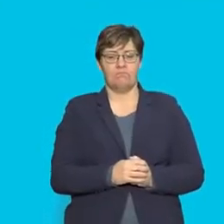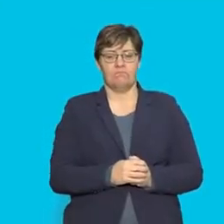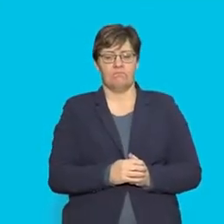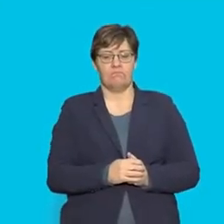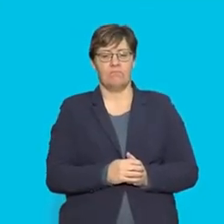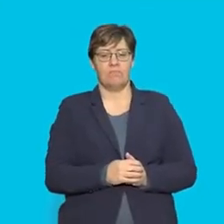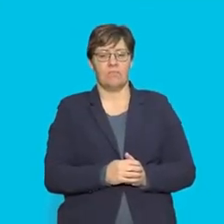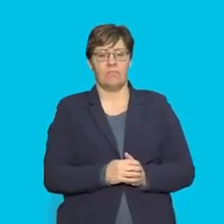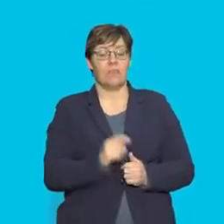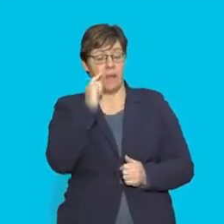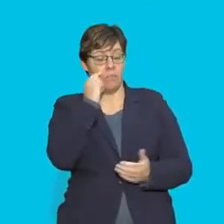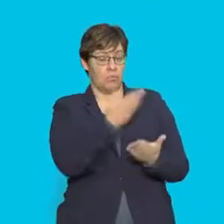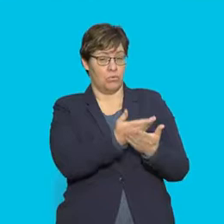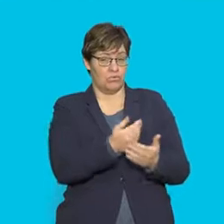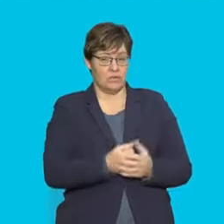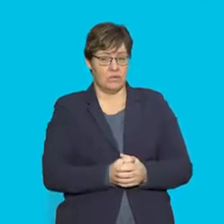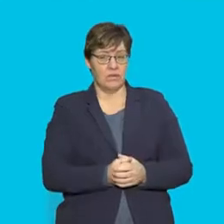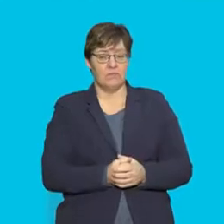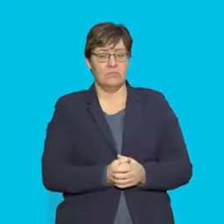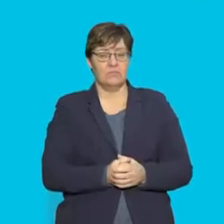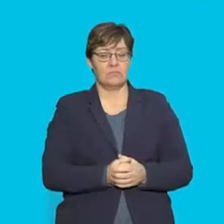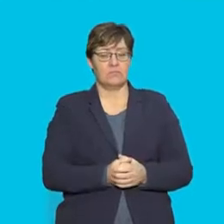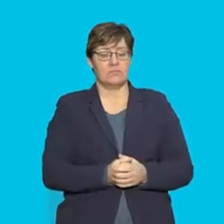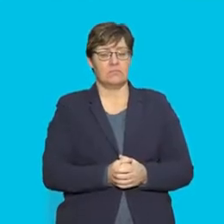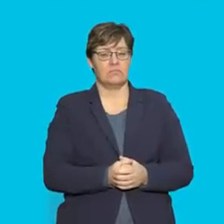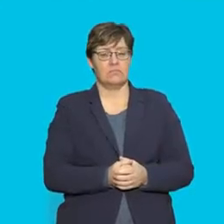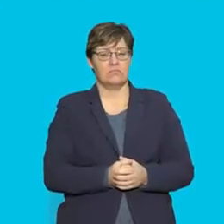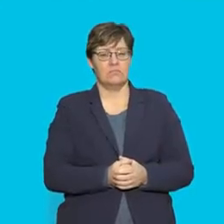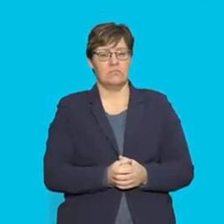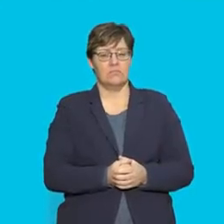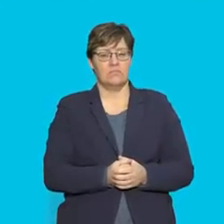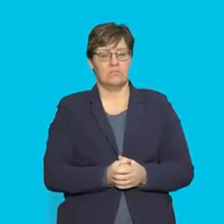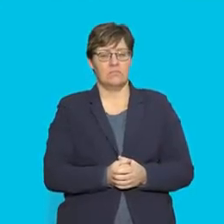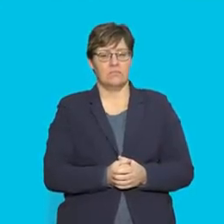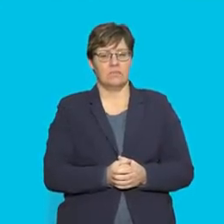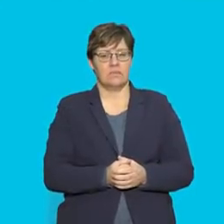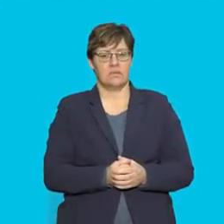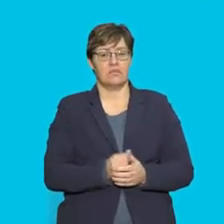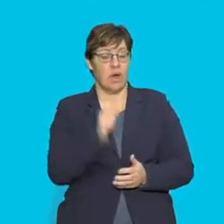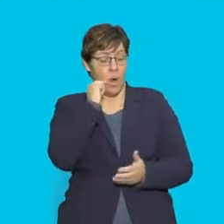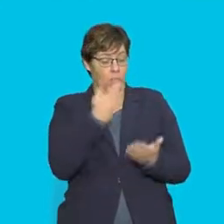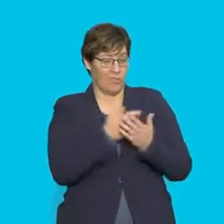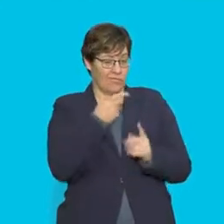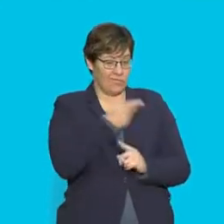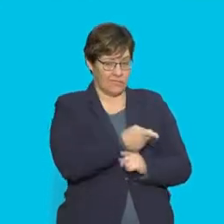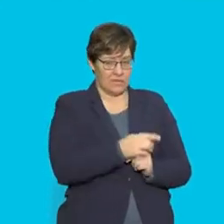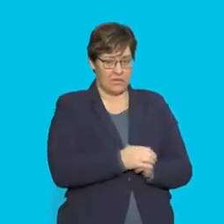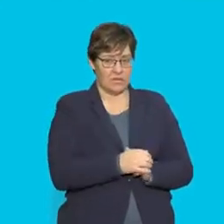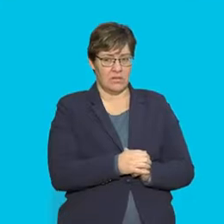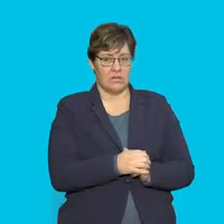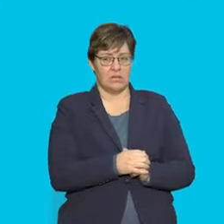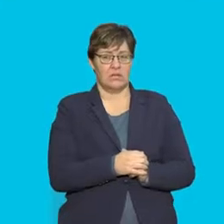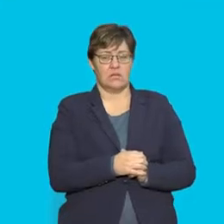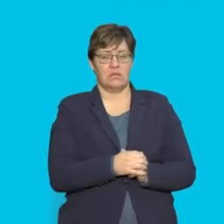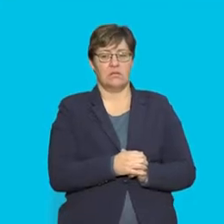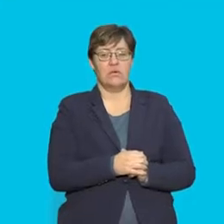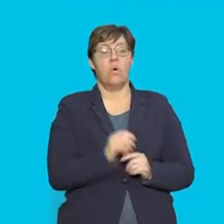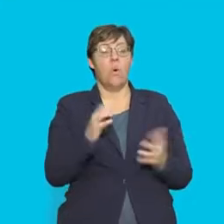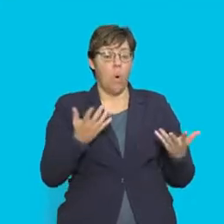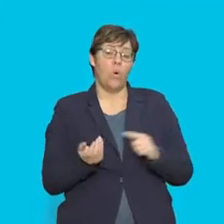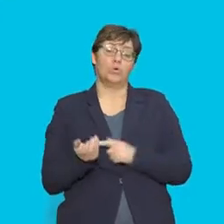you talk about proof, right? When a question says to you, prove that, the other word they normally use is